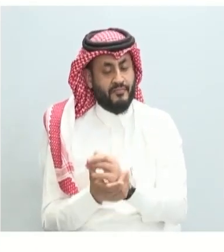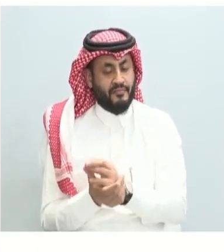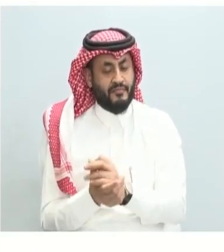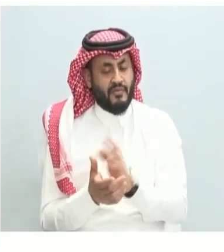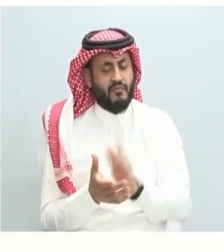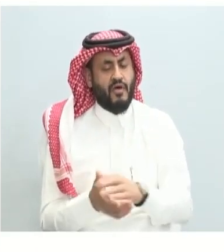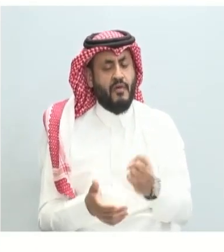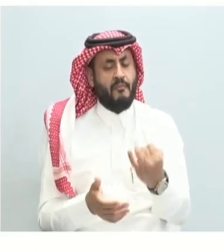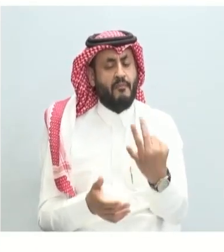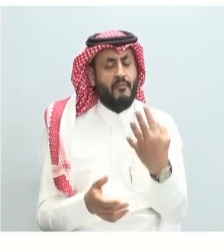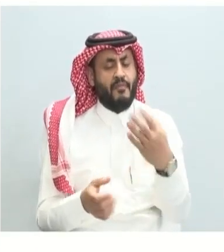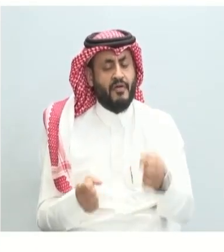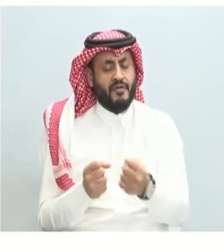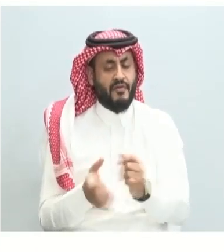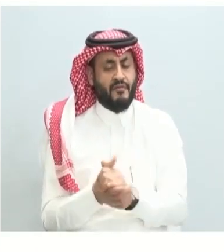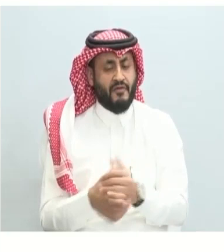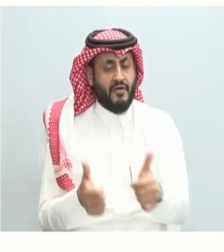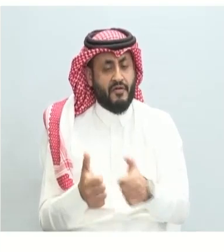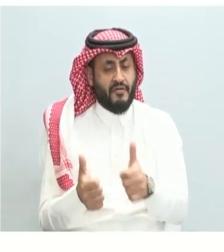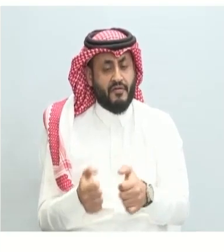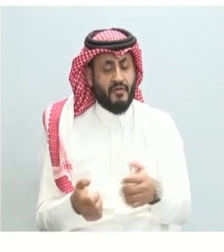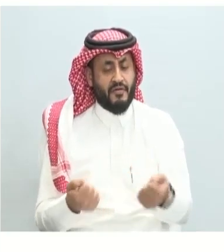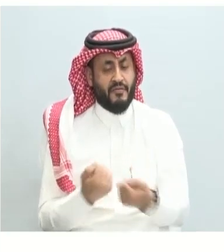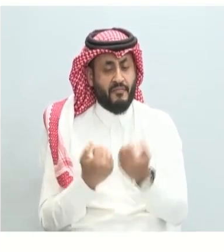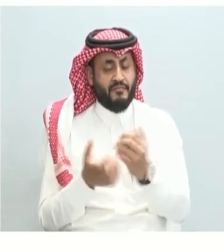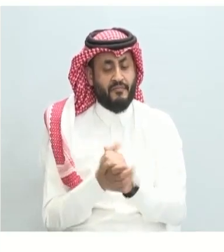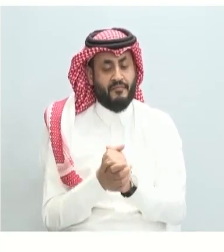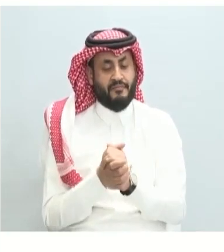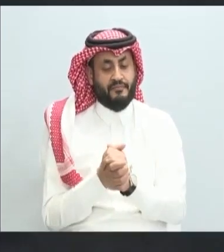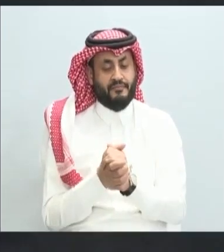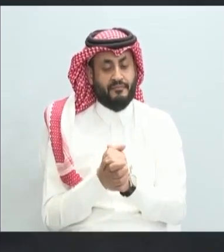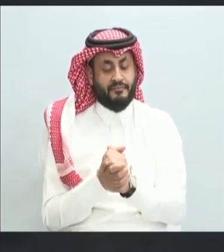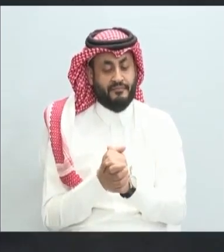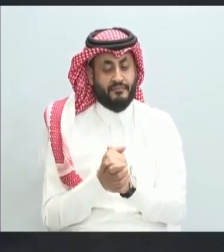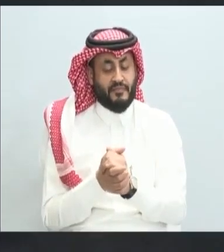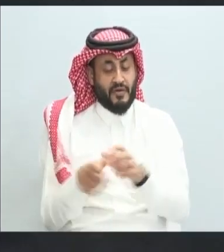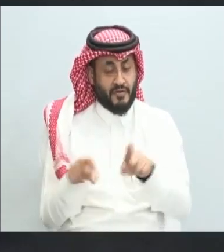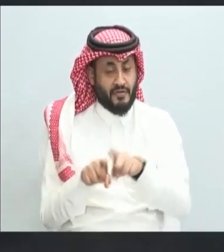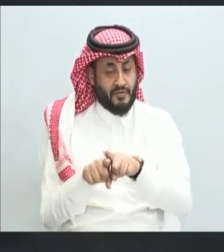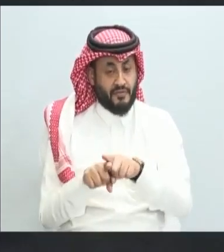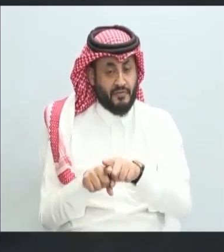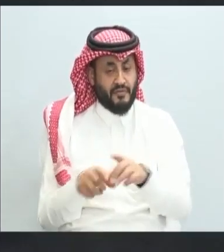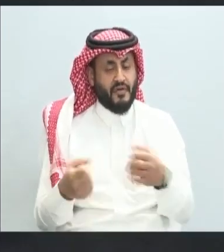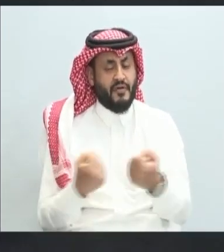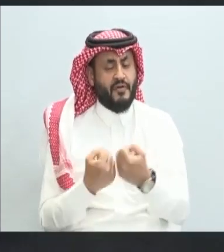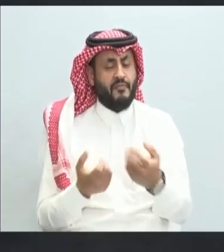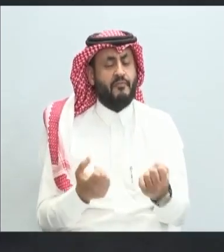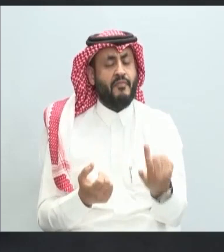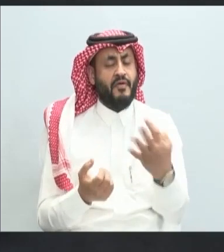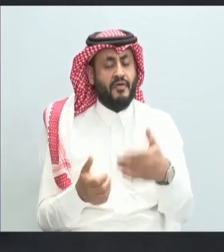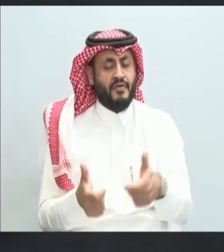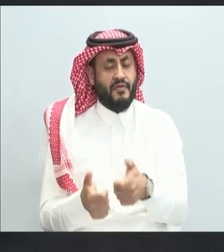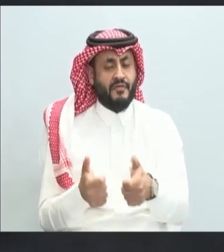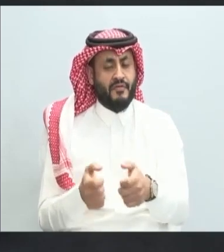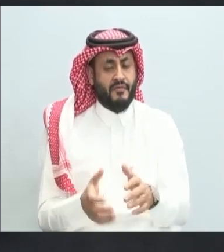have many toys and games to play. So Kenan and his friend Pete have many